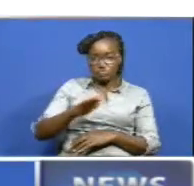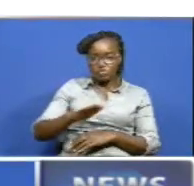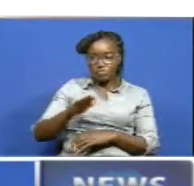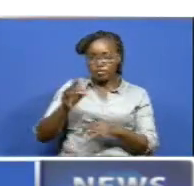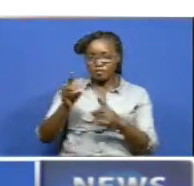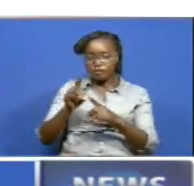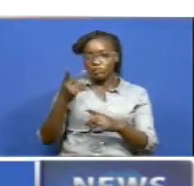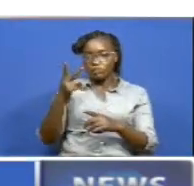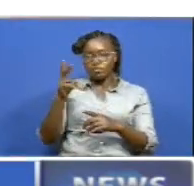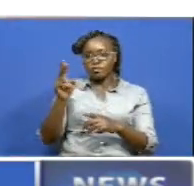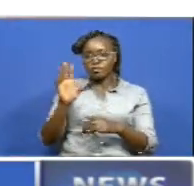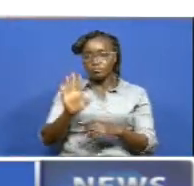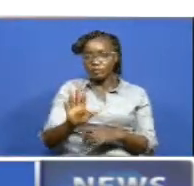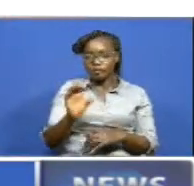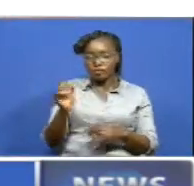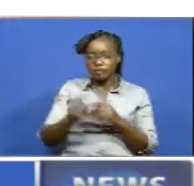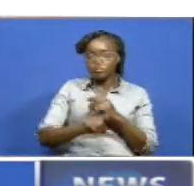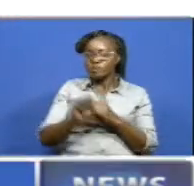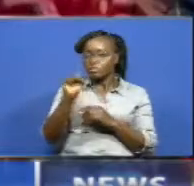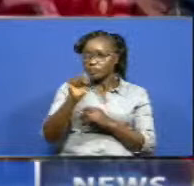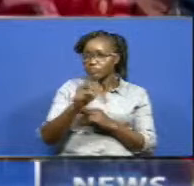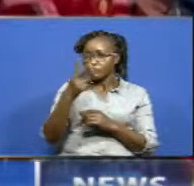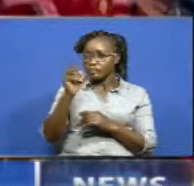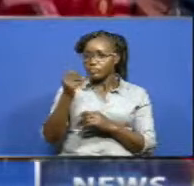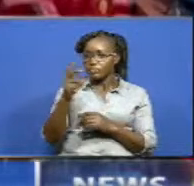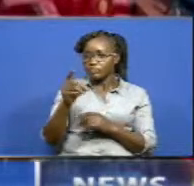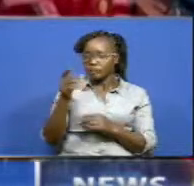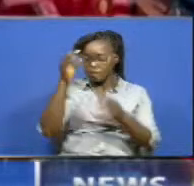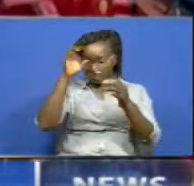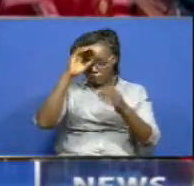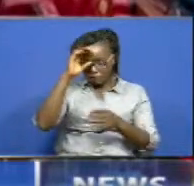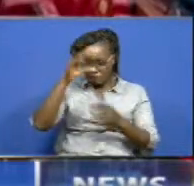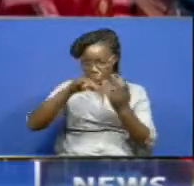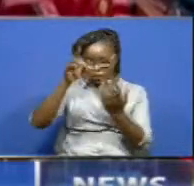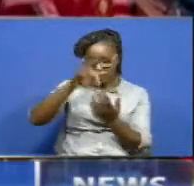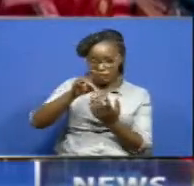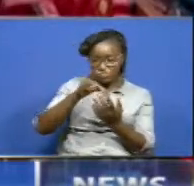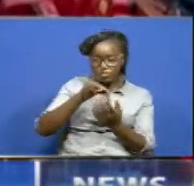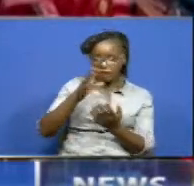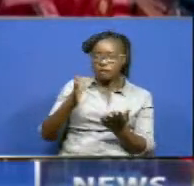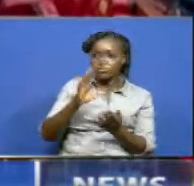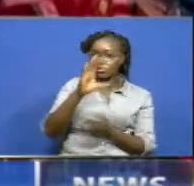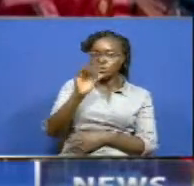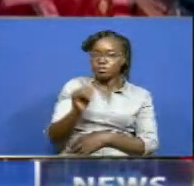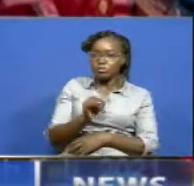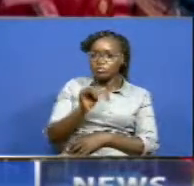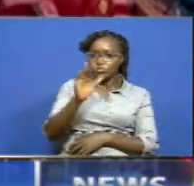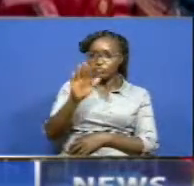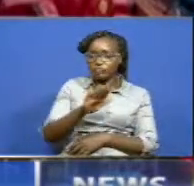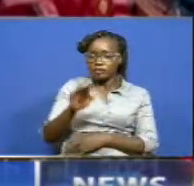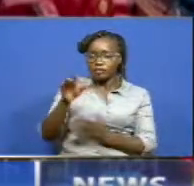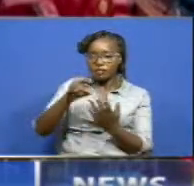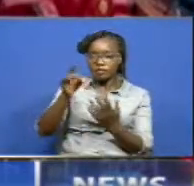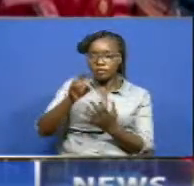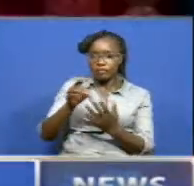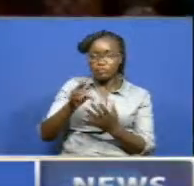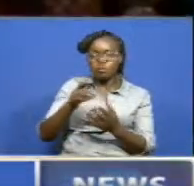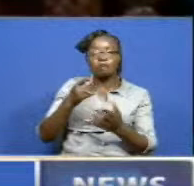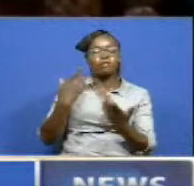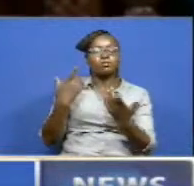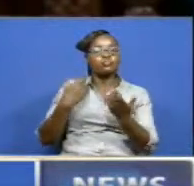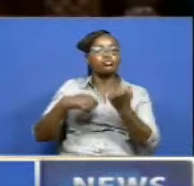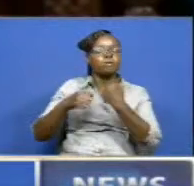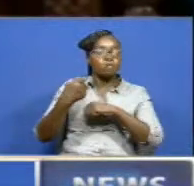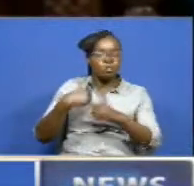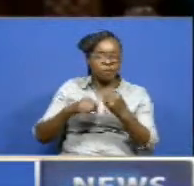2021 to consider and make decision on the nomination of Justice Koome, Speaker Muturi says Parliament will prioritize the vetting exercise.